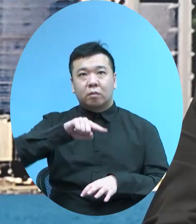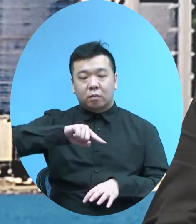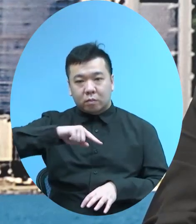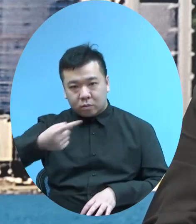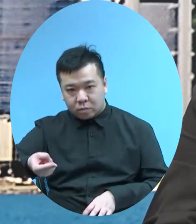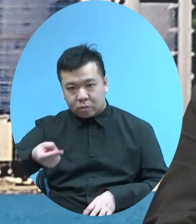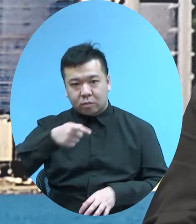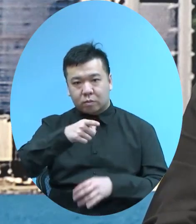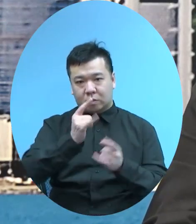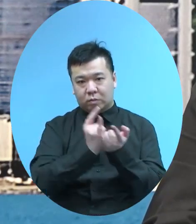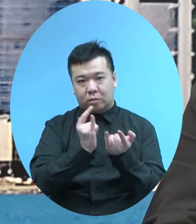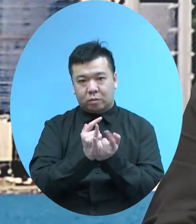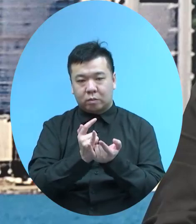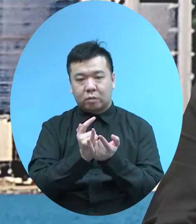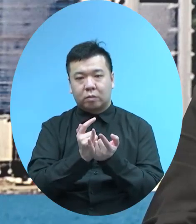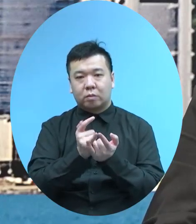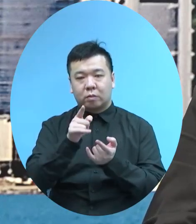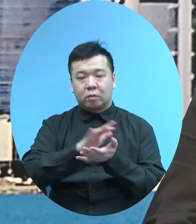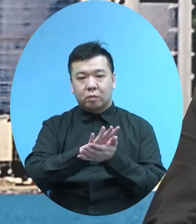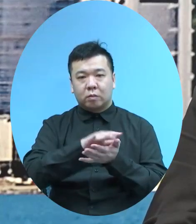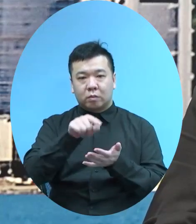meal earlier this month.